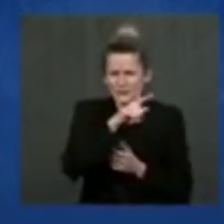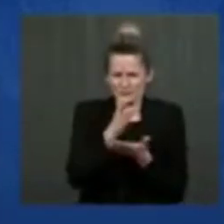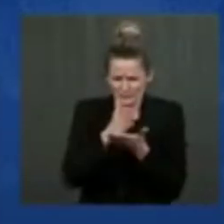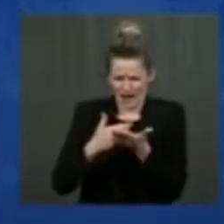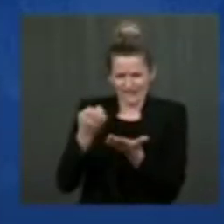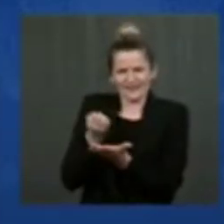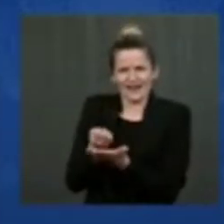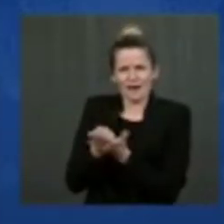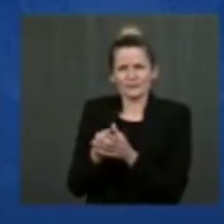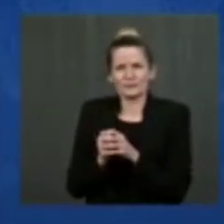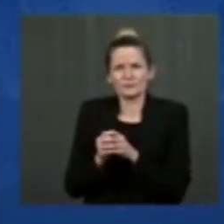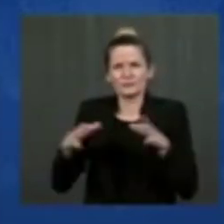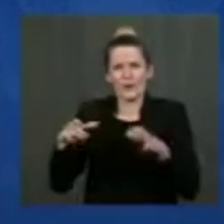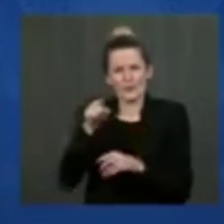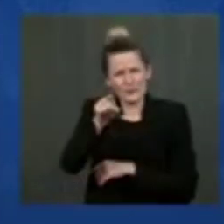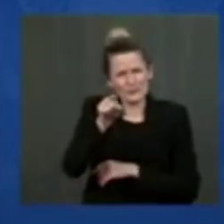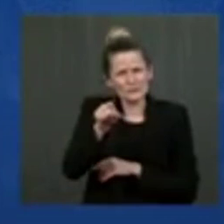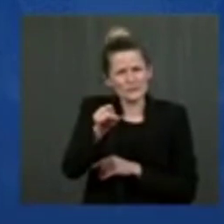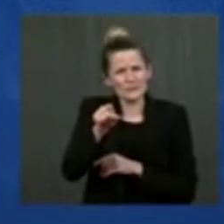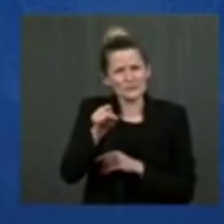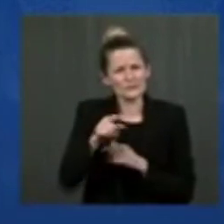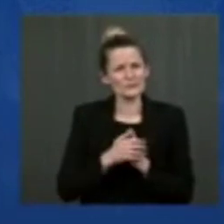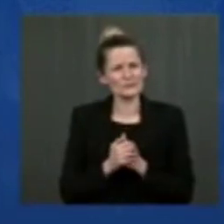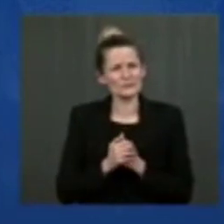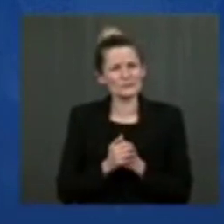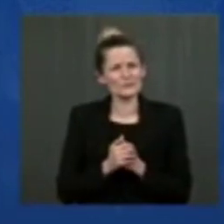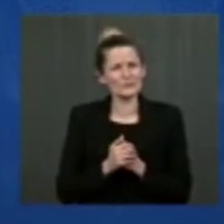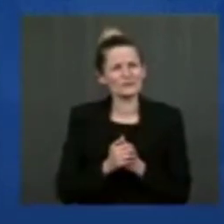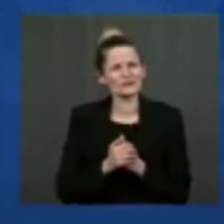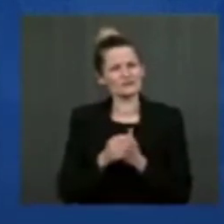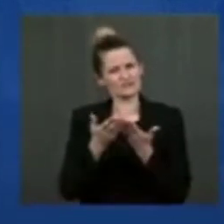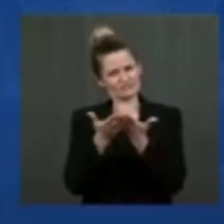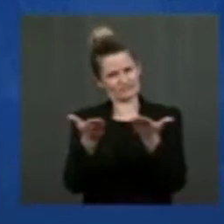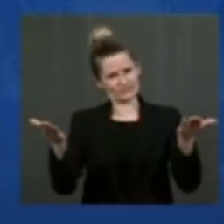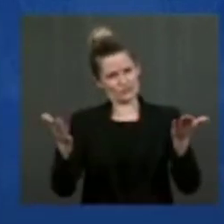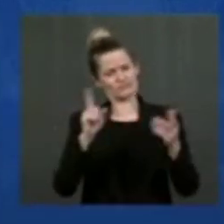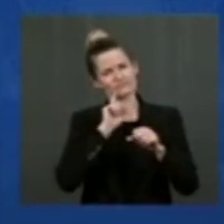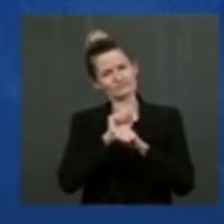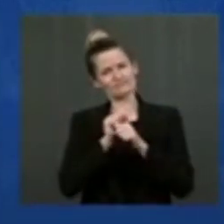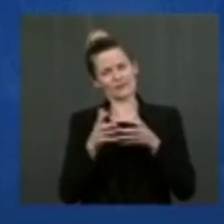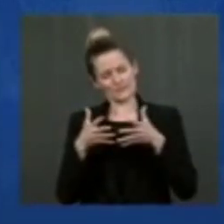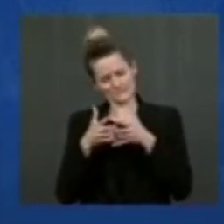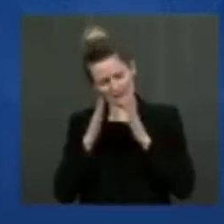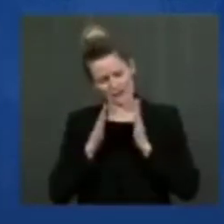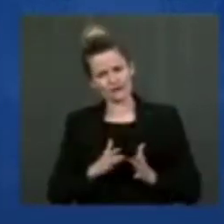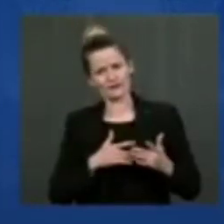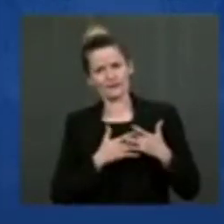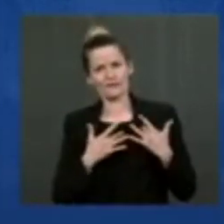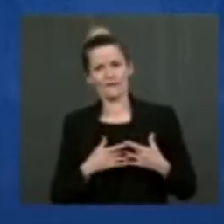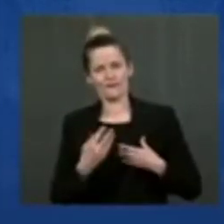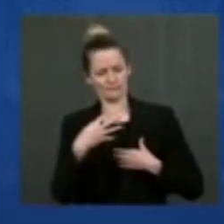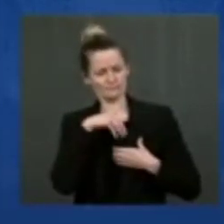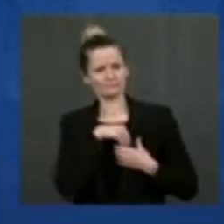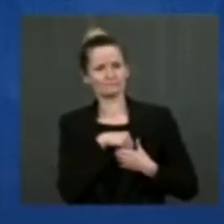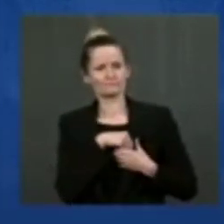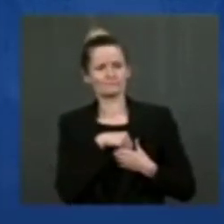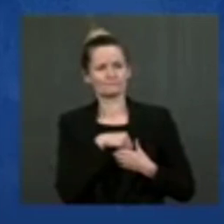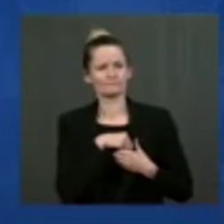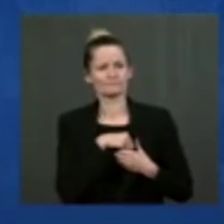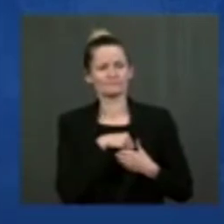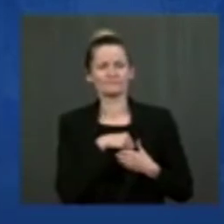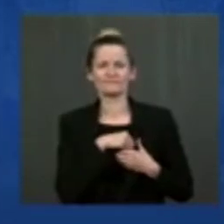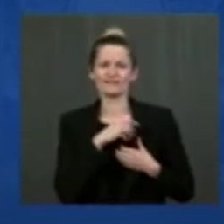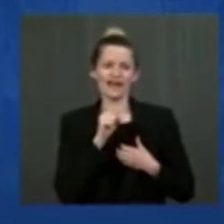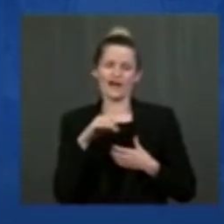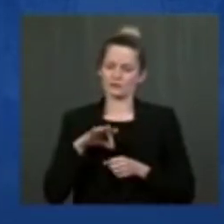know, you're America's heart and you're America's soul. And we all need to fight as hard for them and work